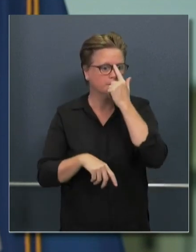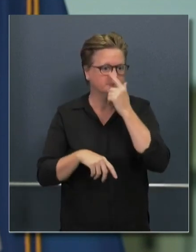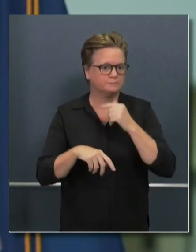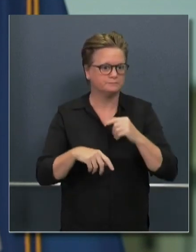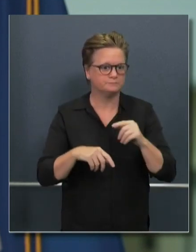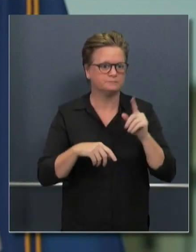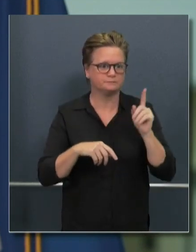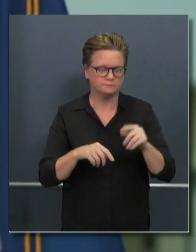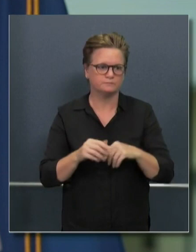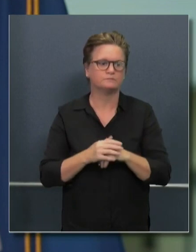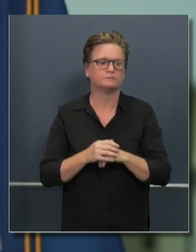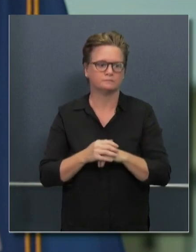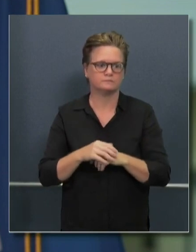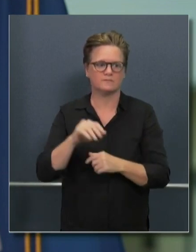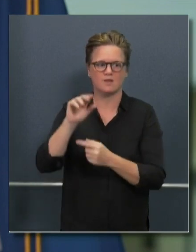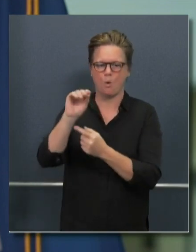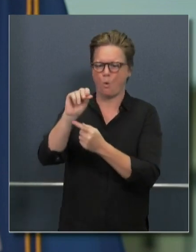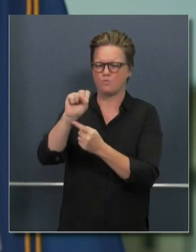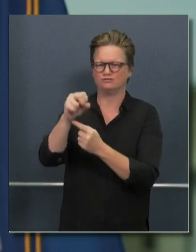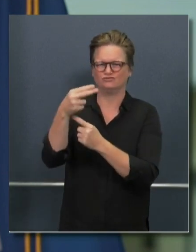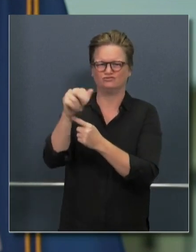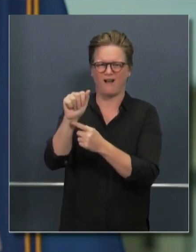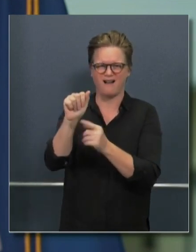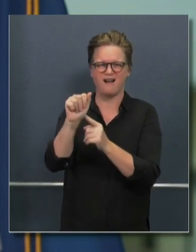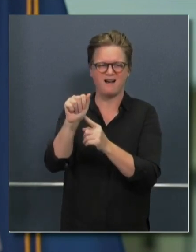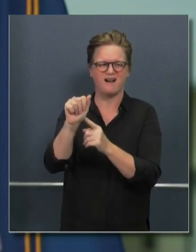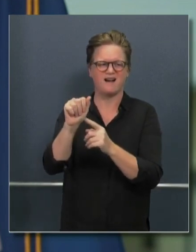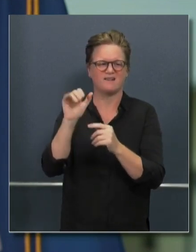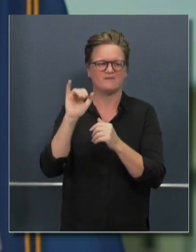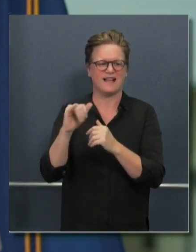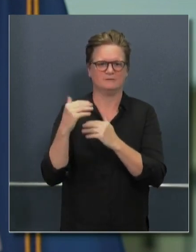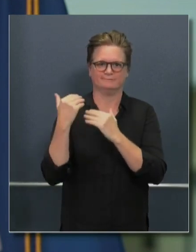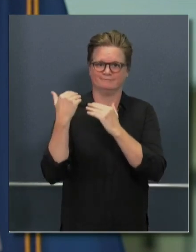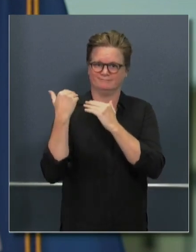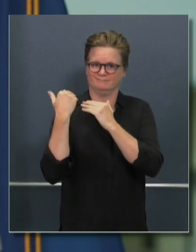be more pleased with the work of the Department of Labor